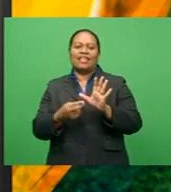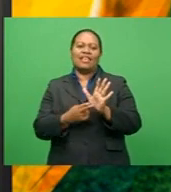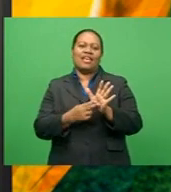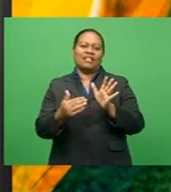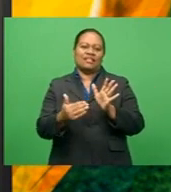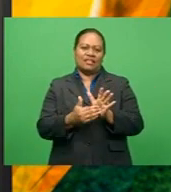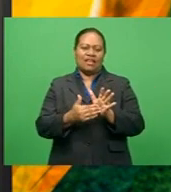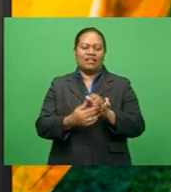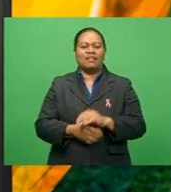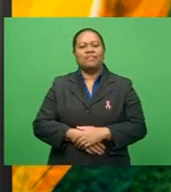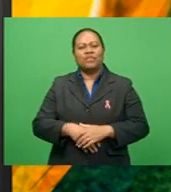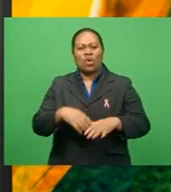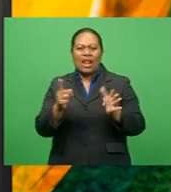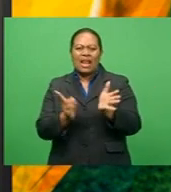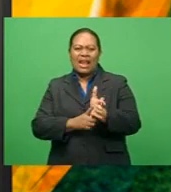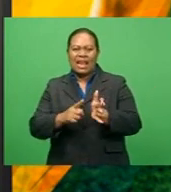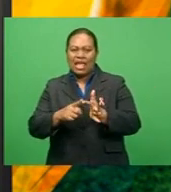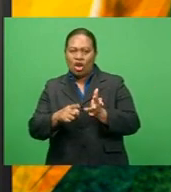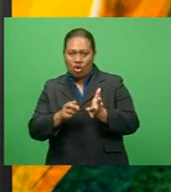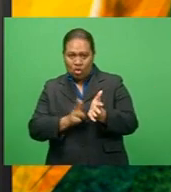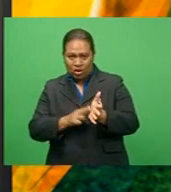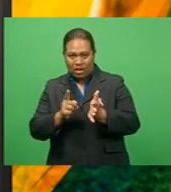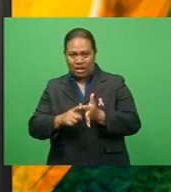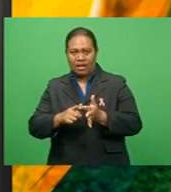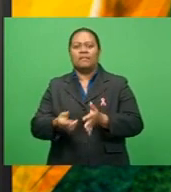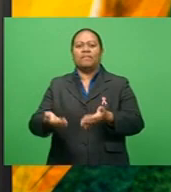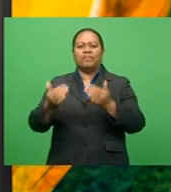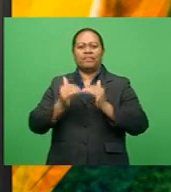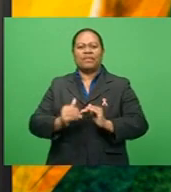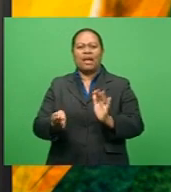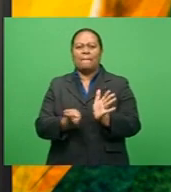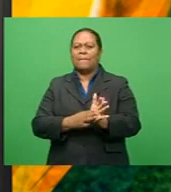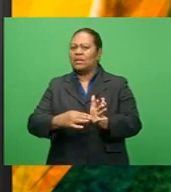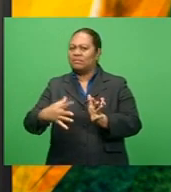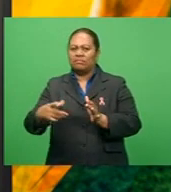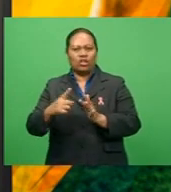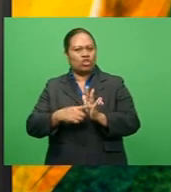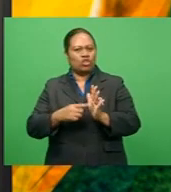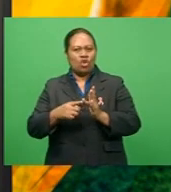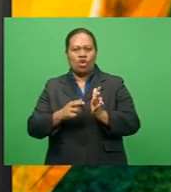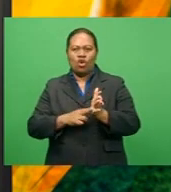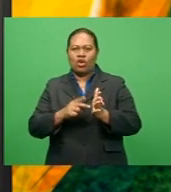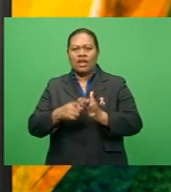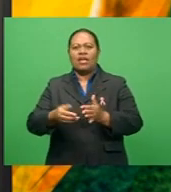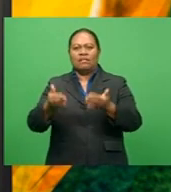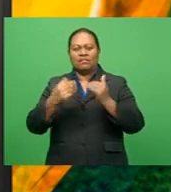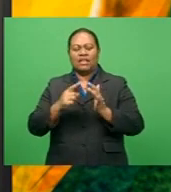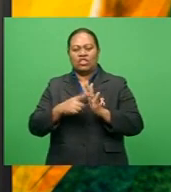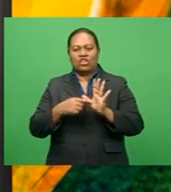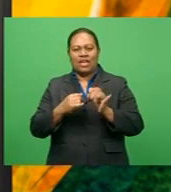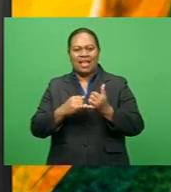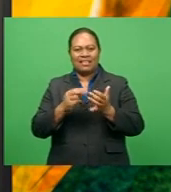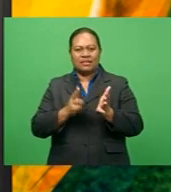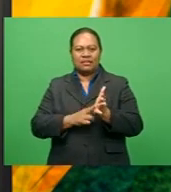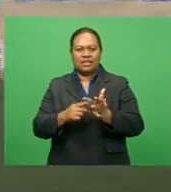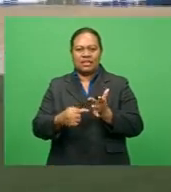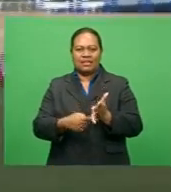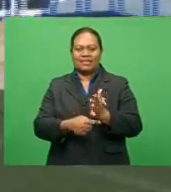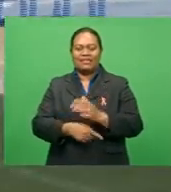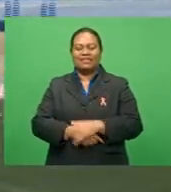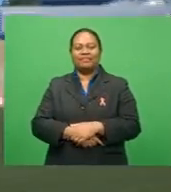players include Leon Ndamundamu, Joseph Mishra, Chone Naramba and Jasnet Vikas. Karaleni Tavi has more.